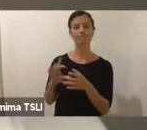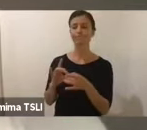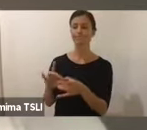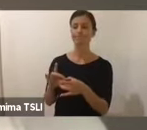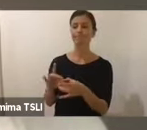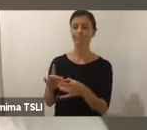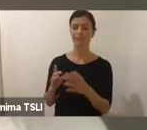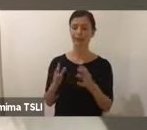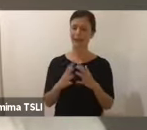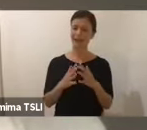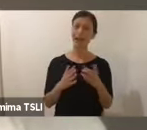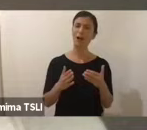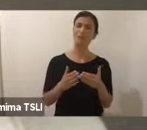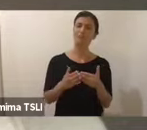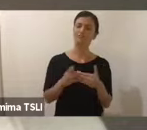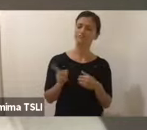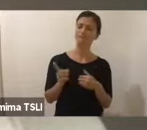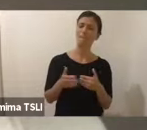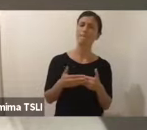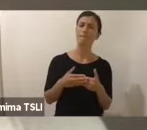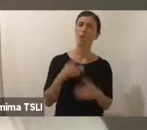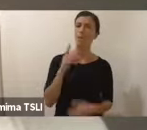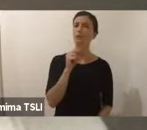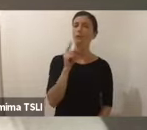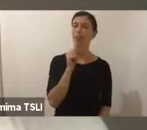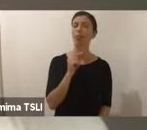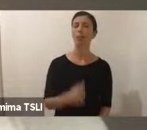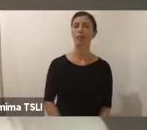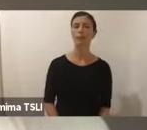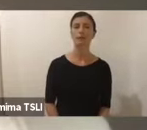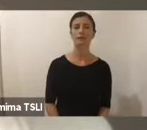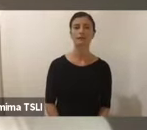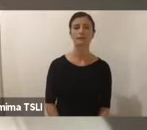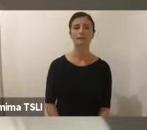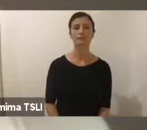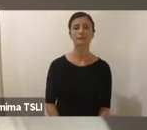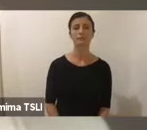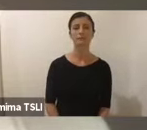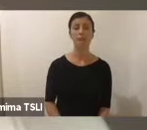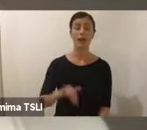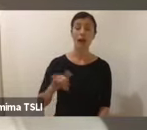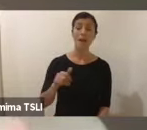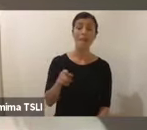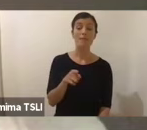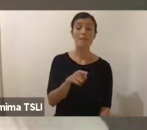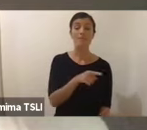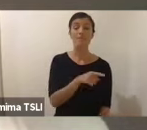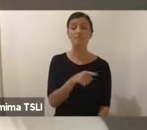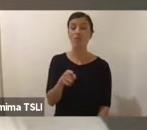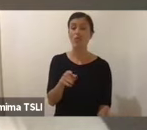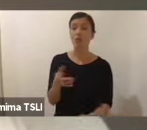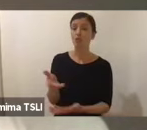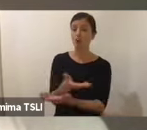possible because i wonder if those kinds of things um need to be said more often and maybe can't be because of the